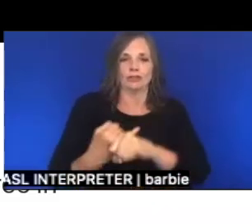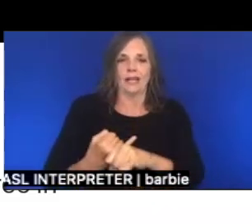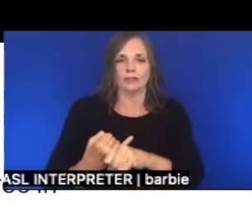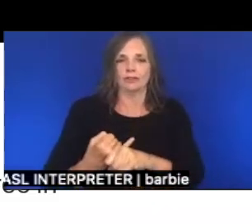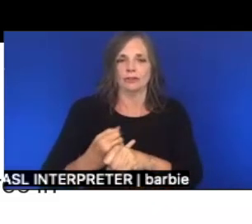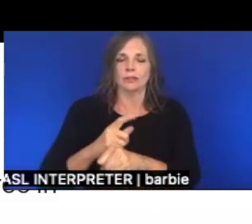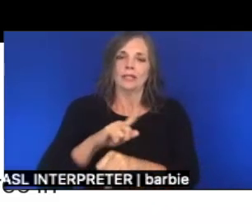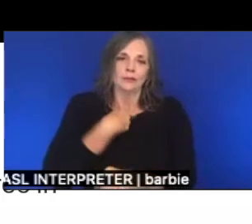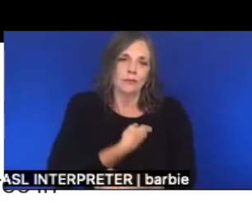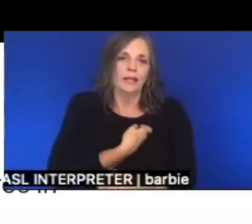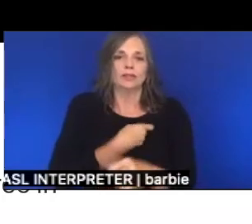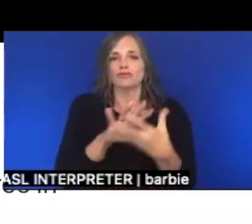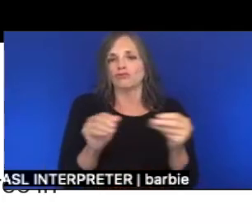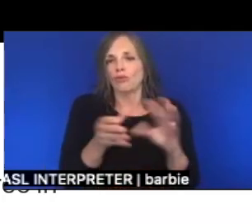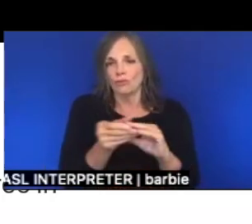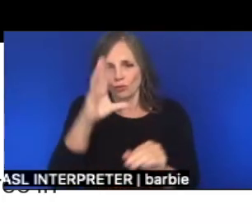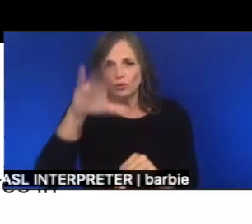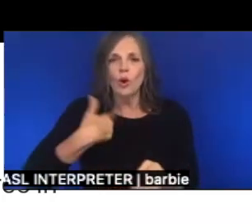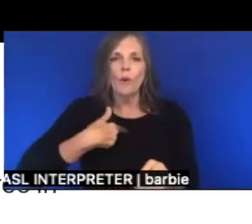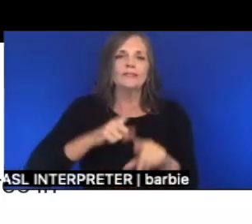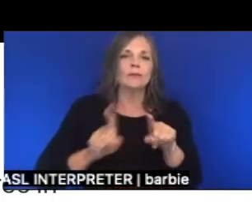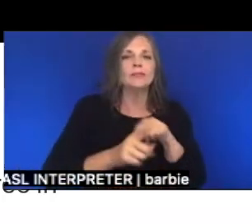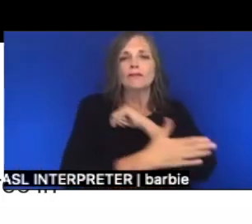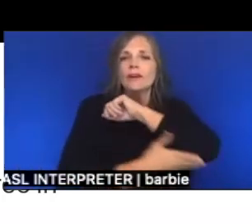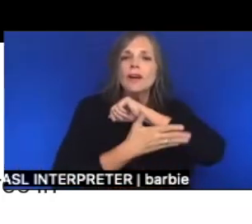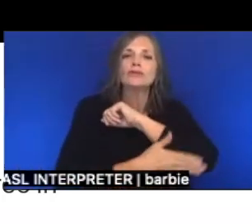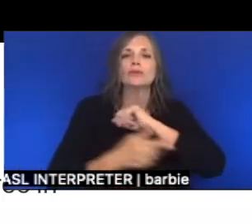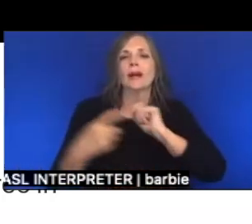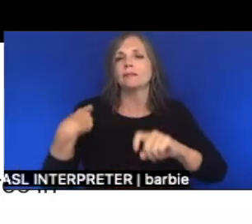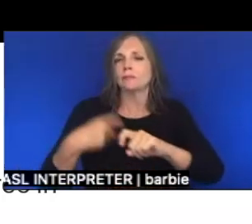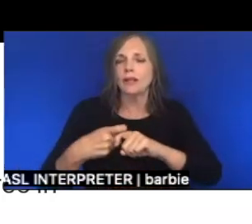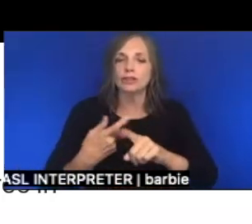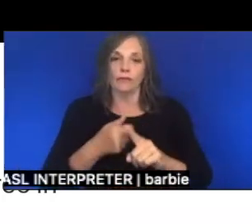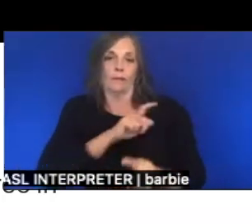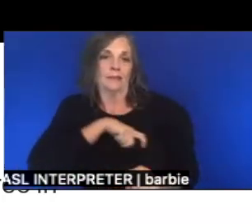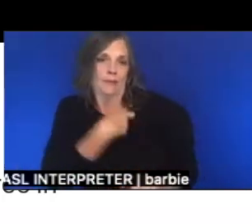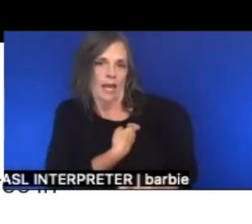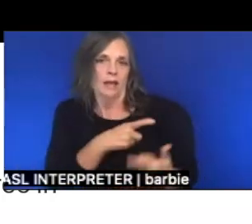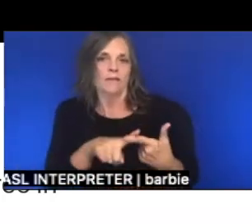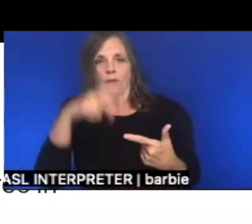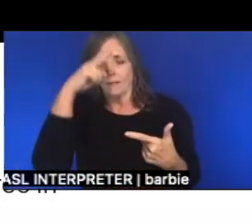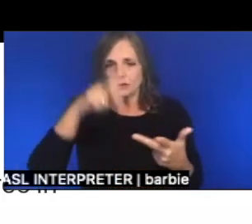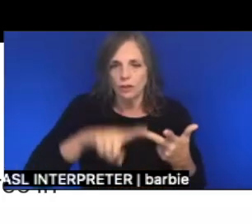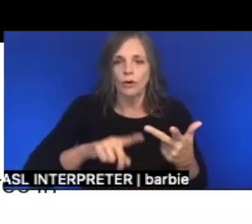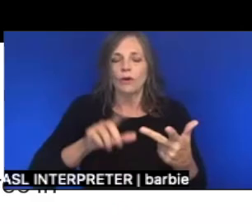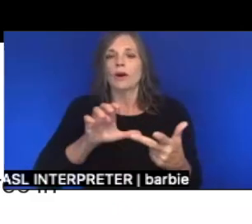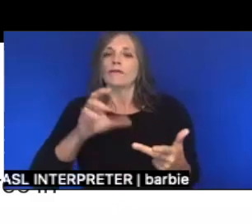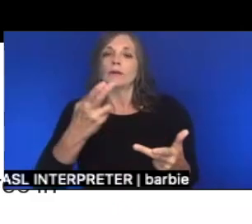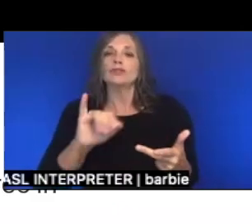Mexico, from Chile, and this kind of international Spanish is like a way, like a neutral Spanish, so that